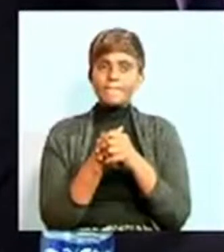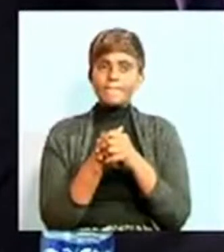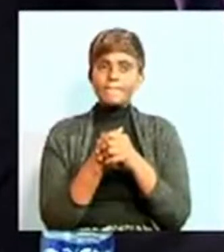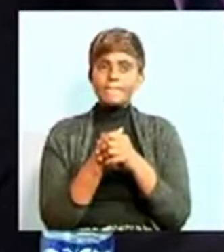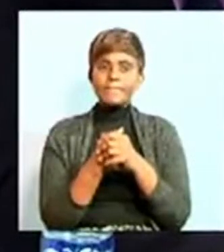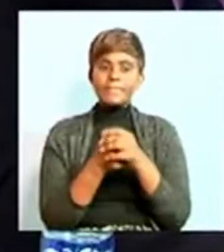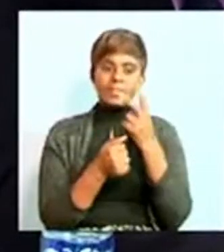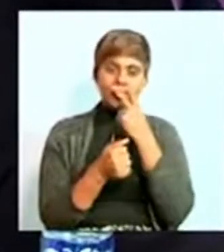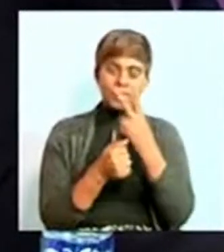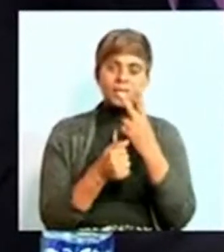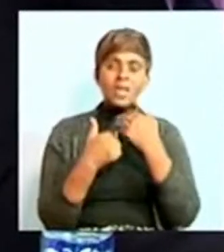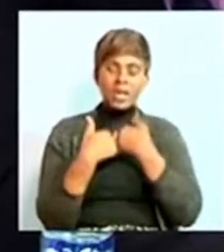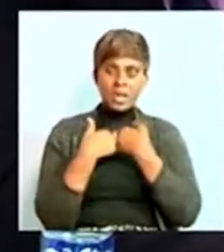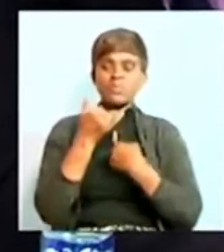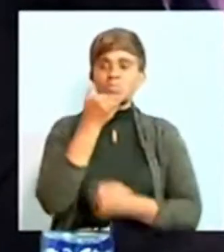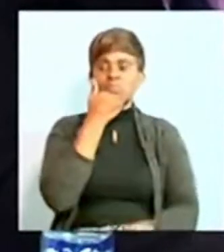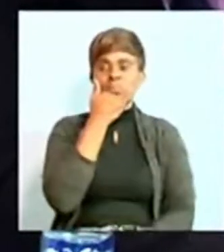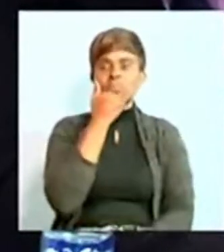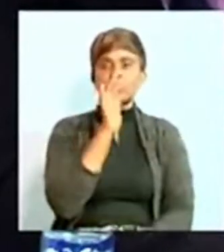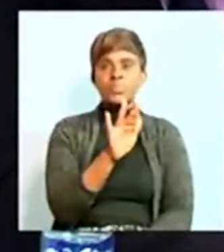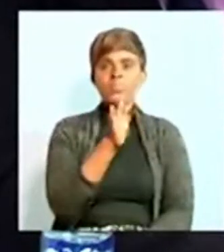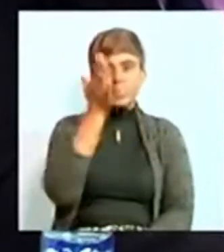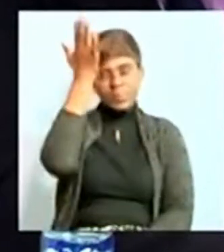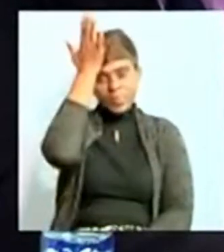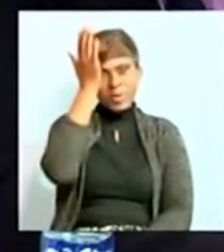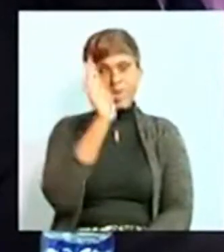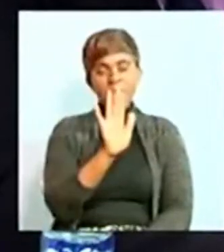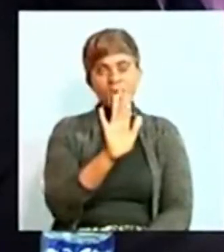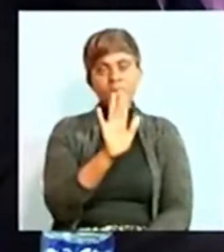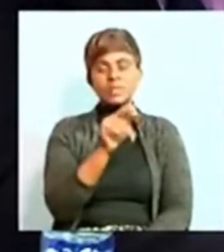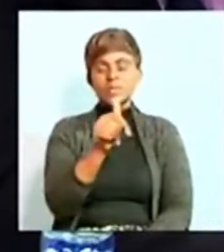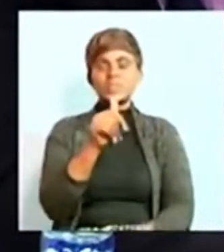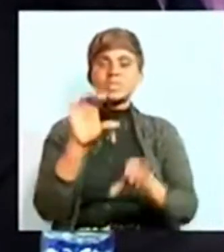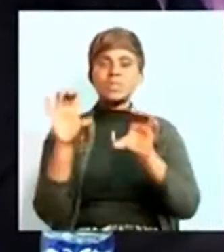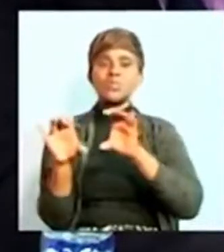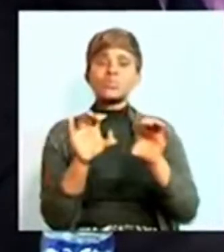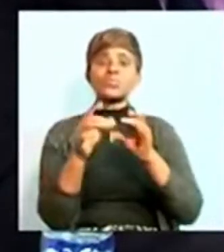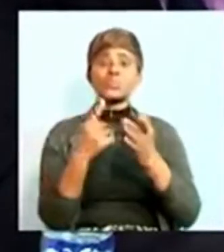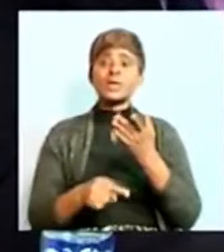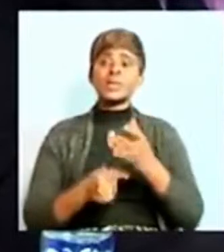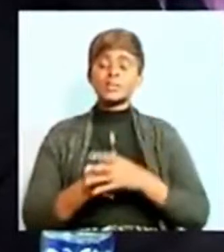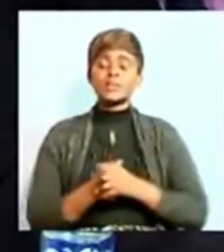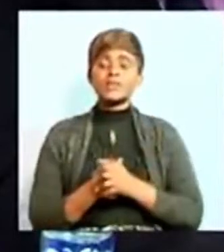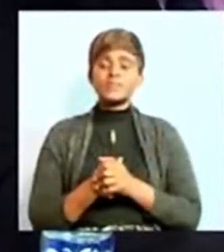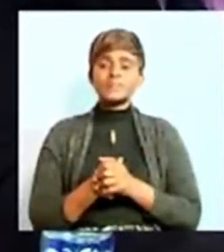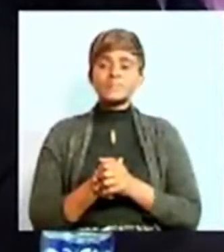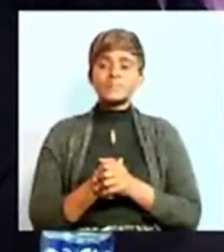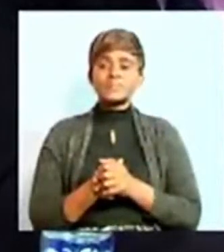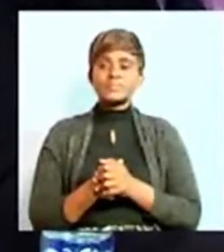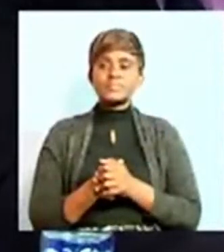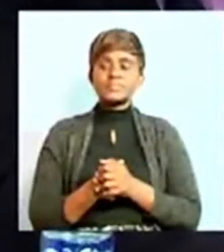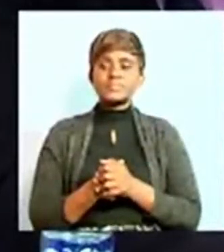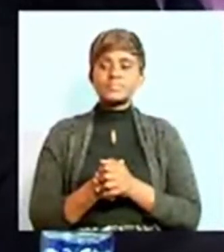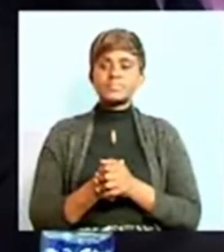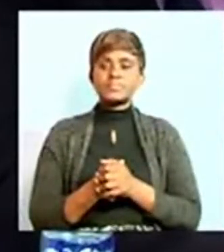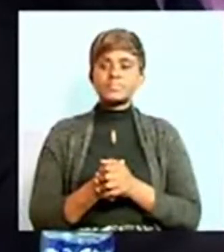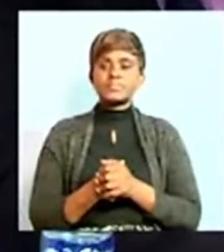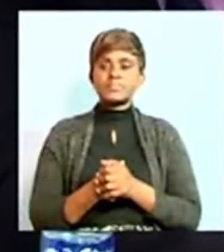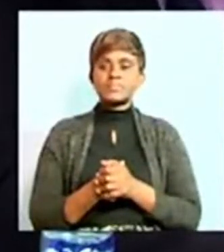You notice there's an error on the date. What do you do? The date, Chair, is supposed to